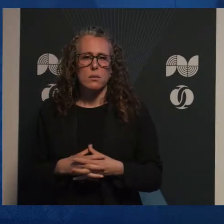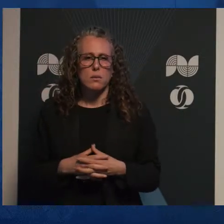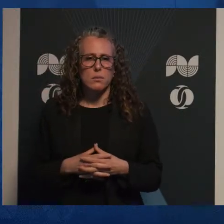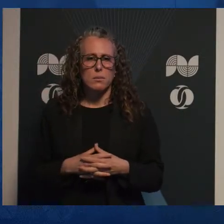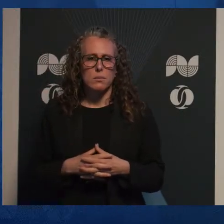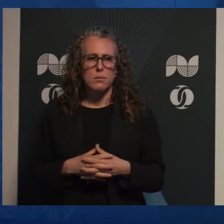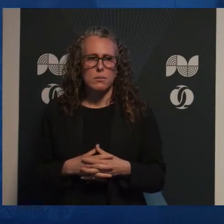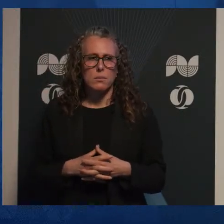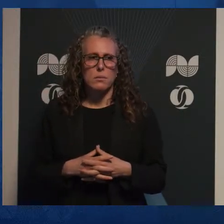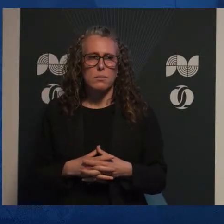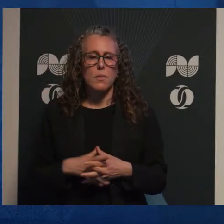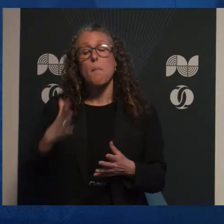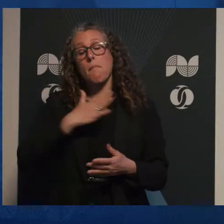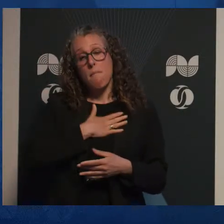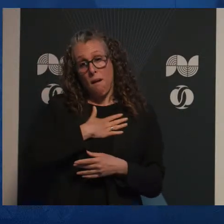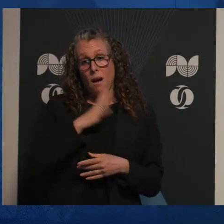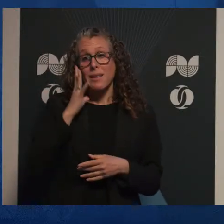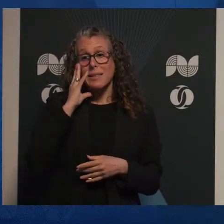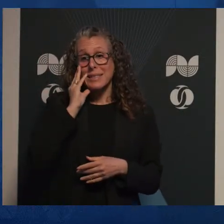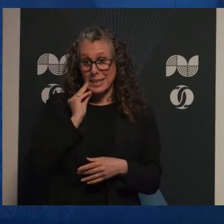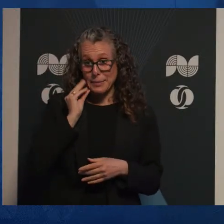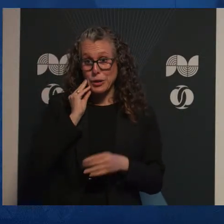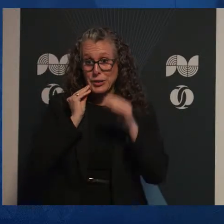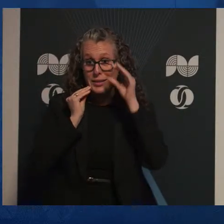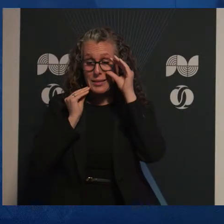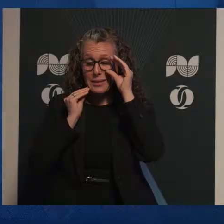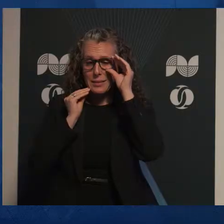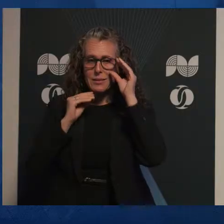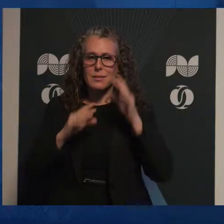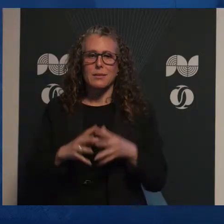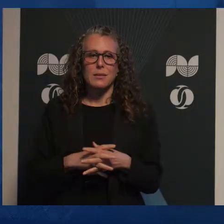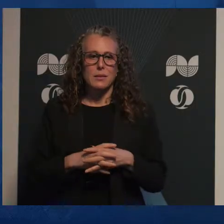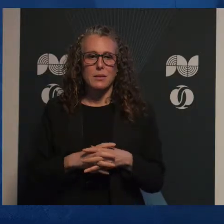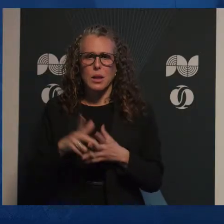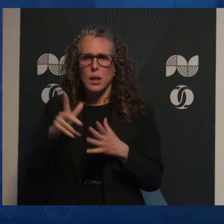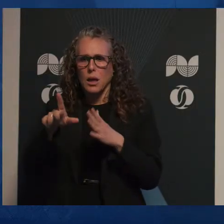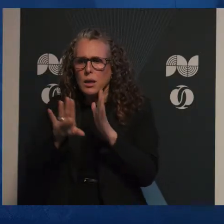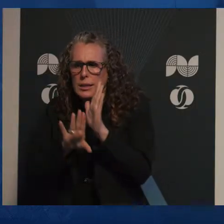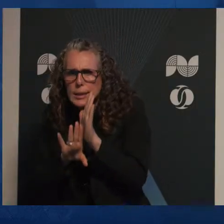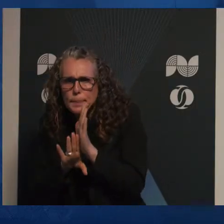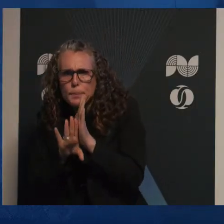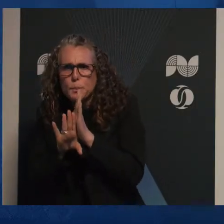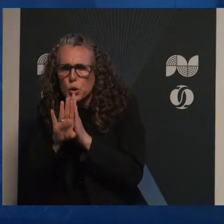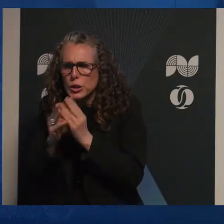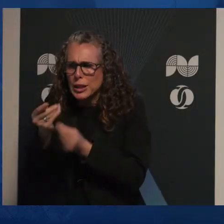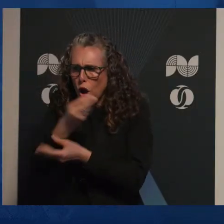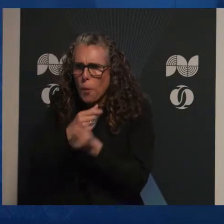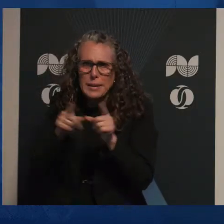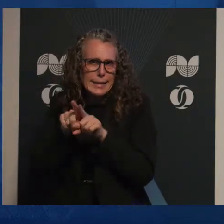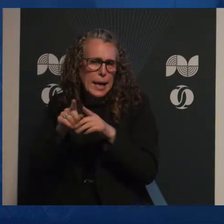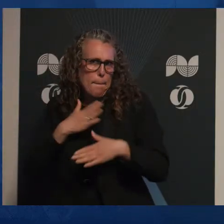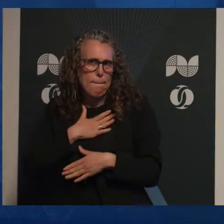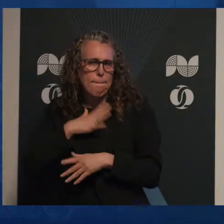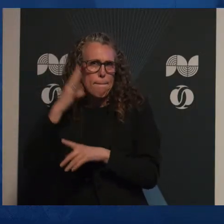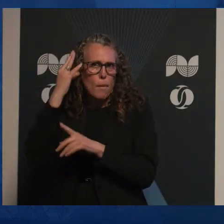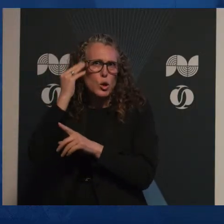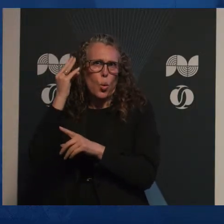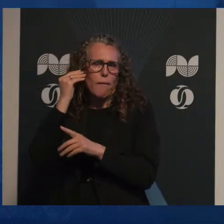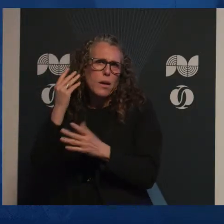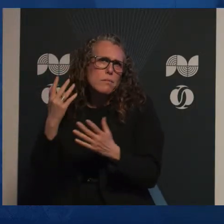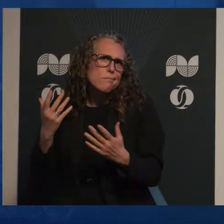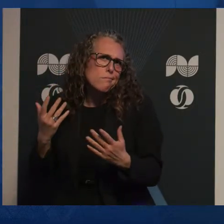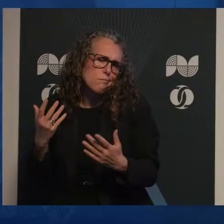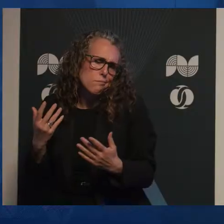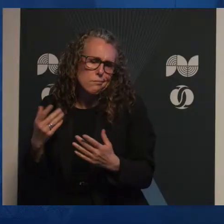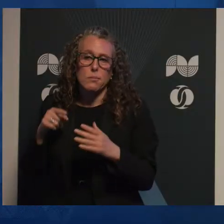practical standpoint, from emerging frontier economies and emerging economies like Moldova. I mean, the reform of